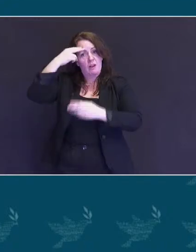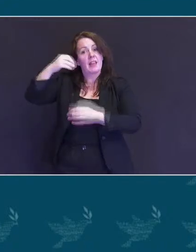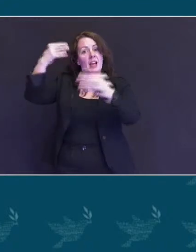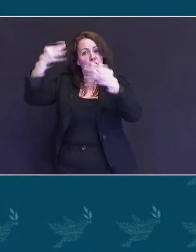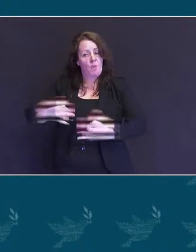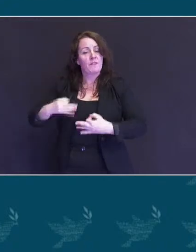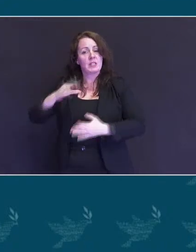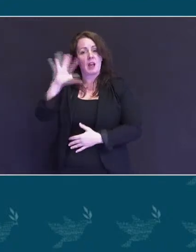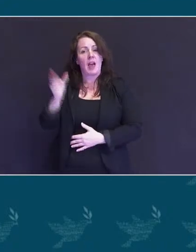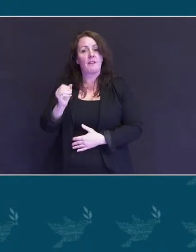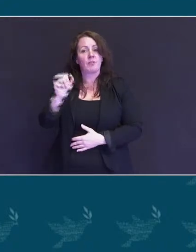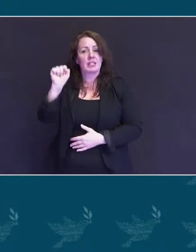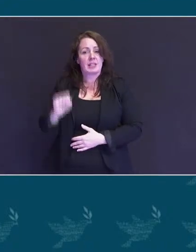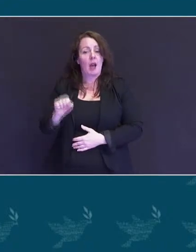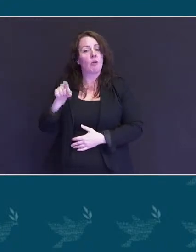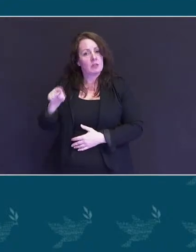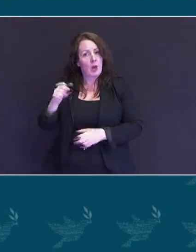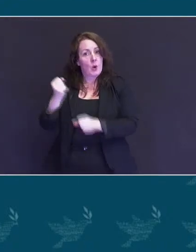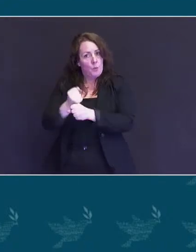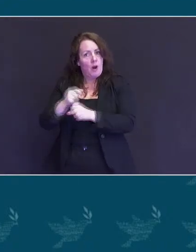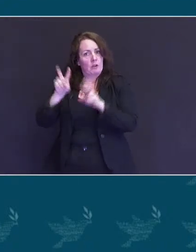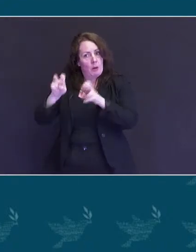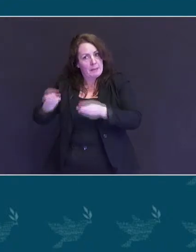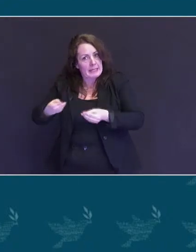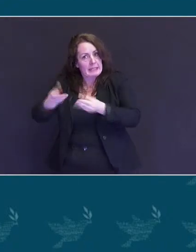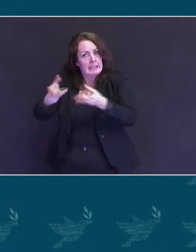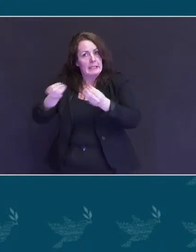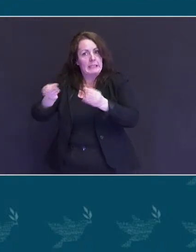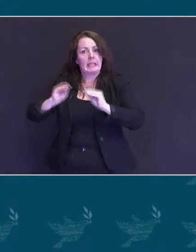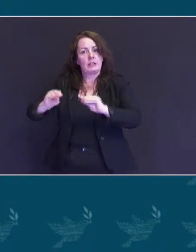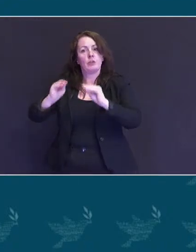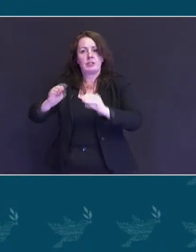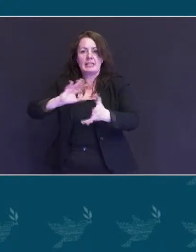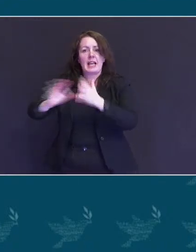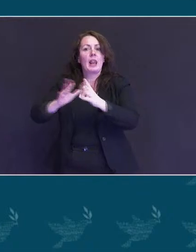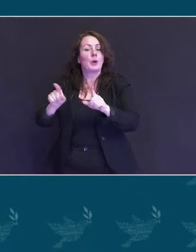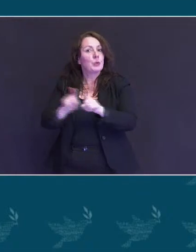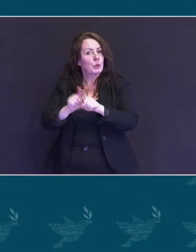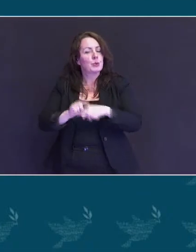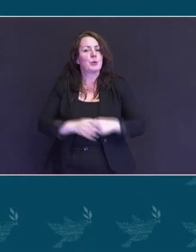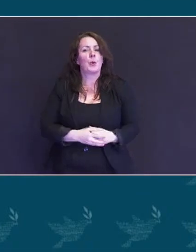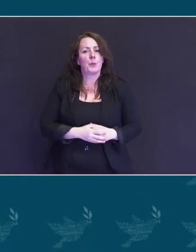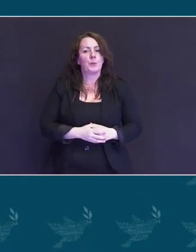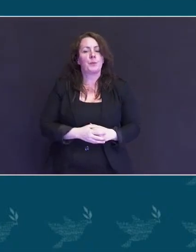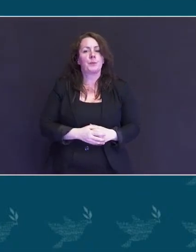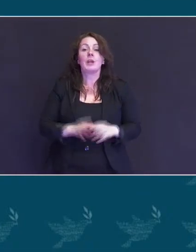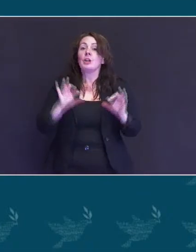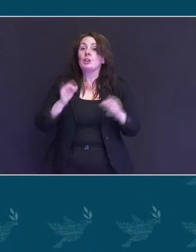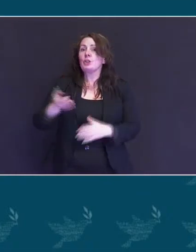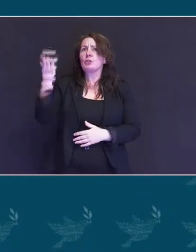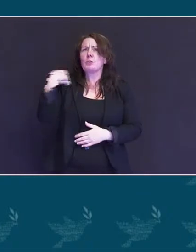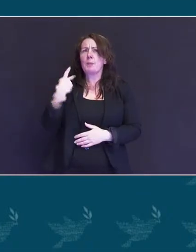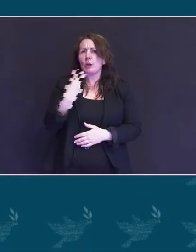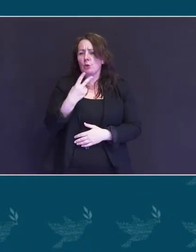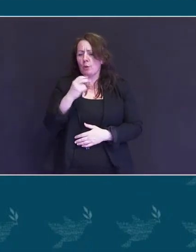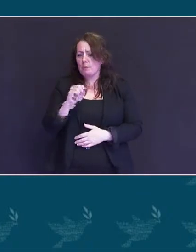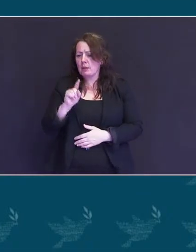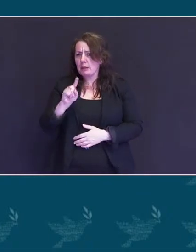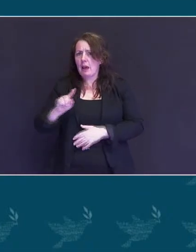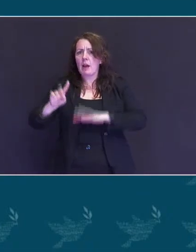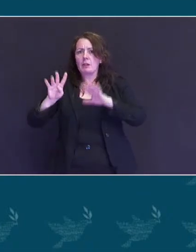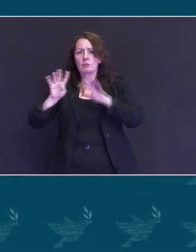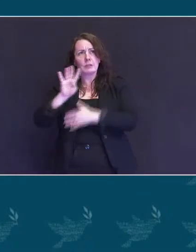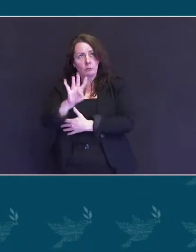the British Council, we started in 2014, where the project was piloted